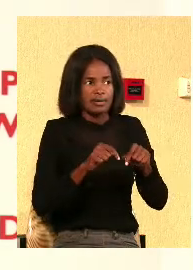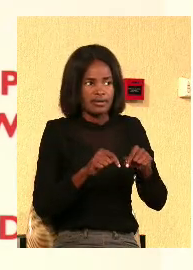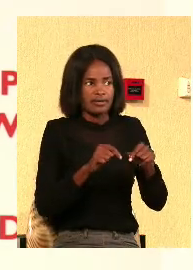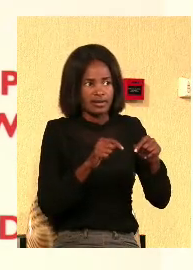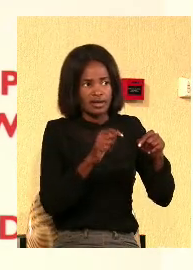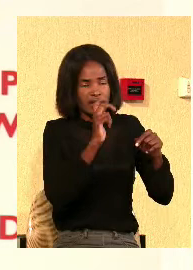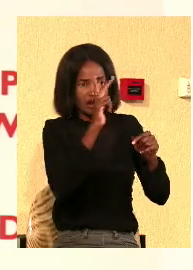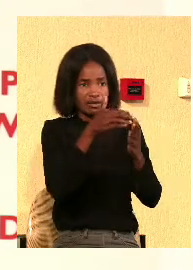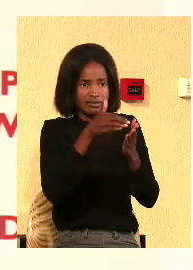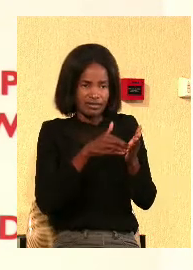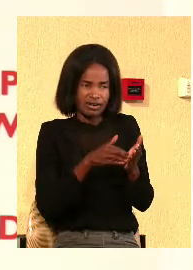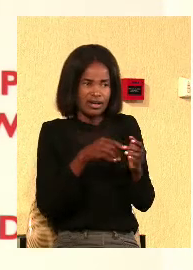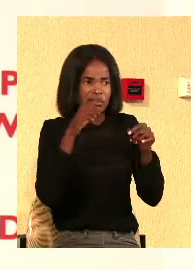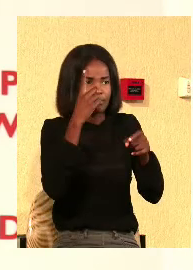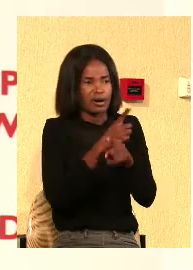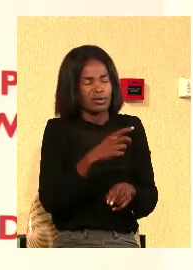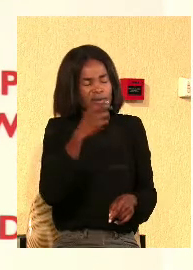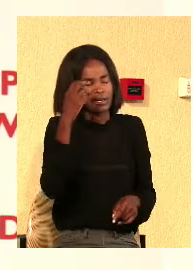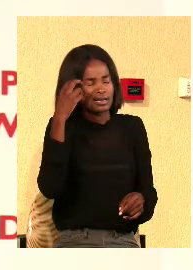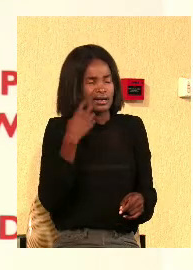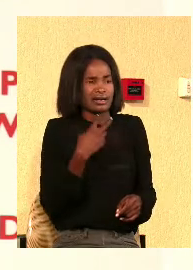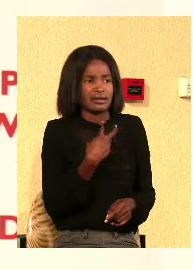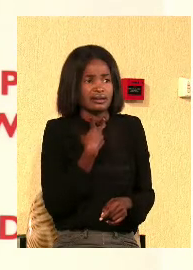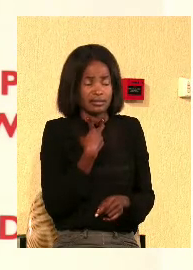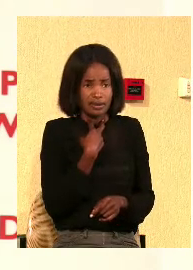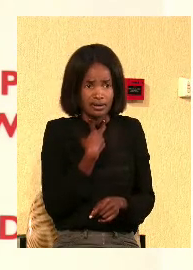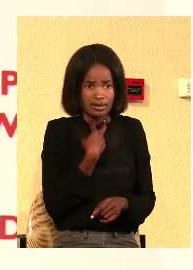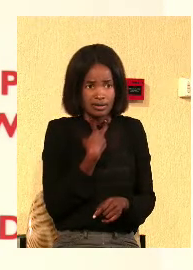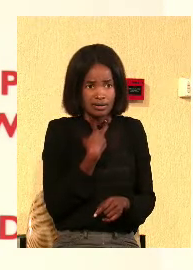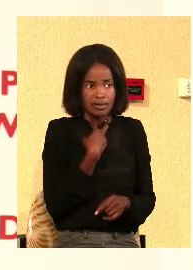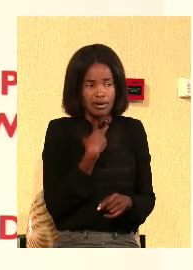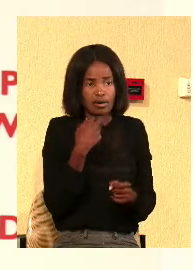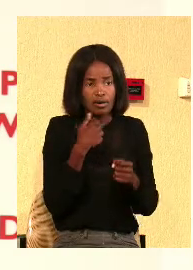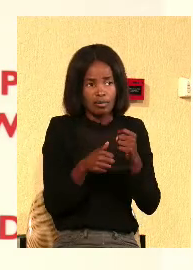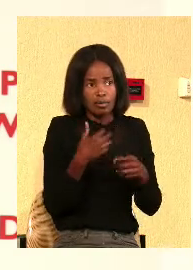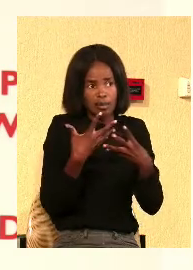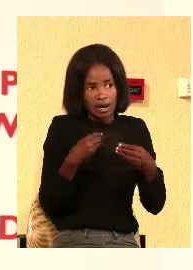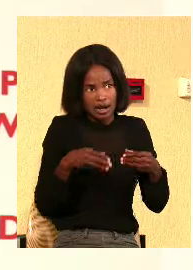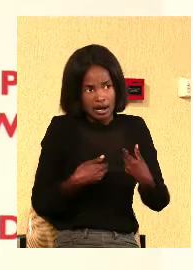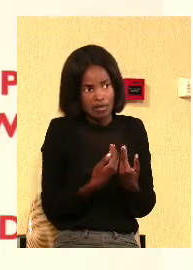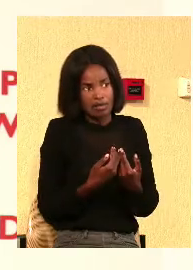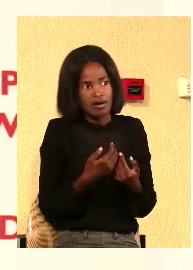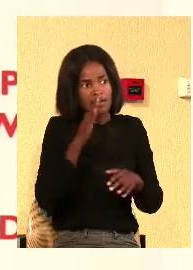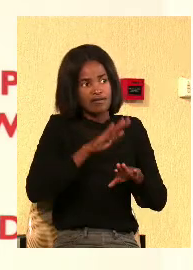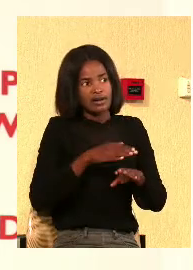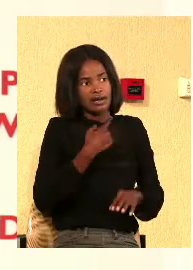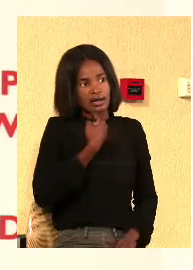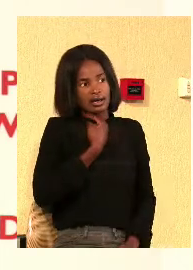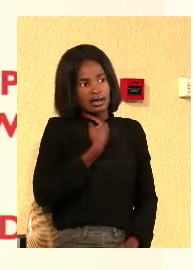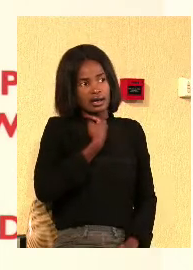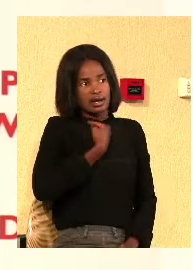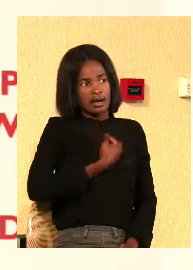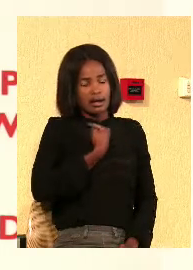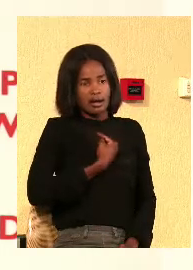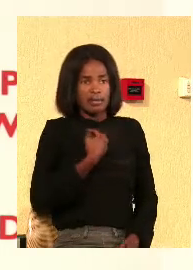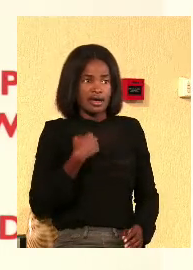fact, I thought, and I still believe that if we had not, or let me say I, because I'm the one who was